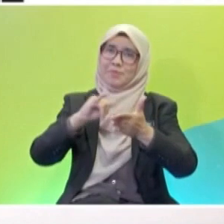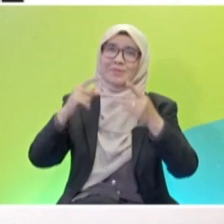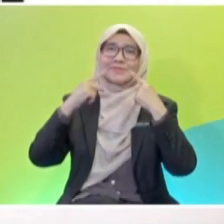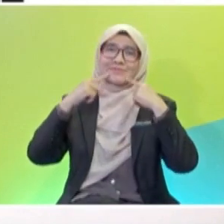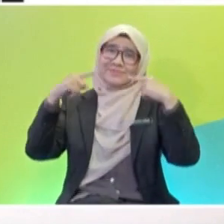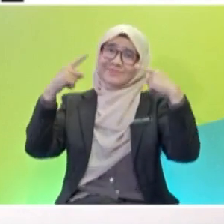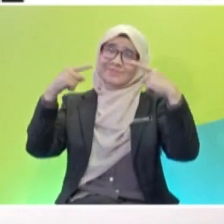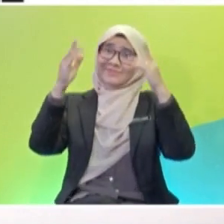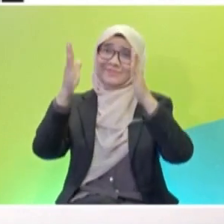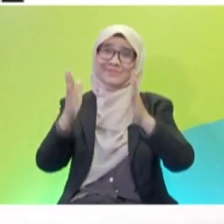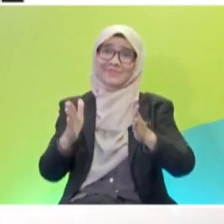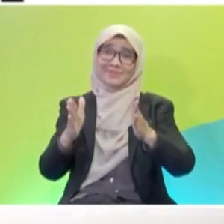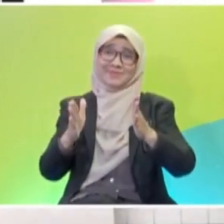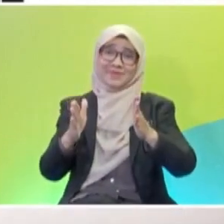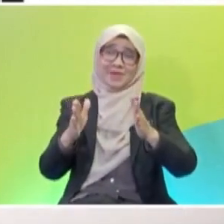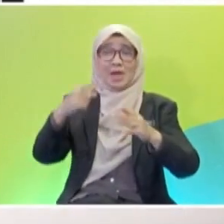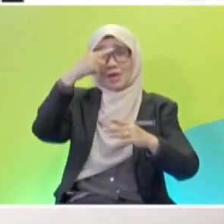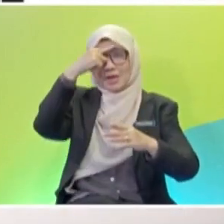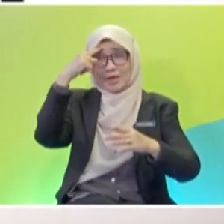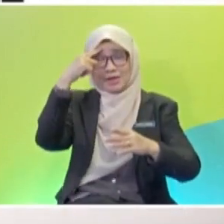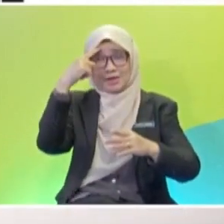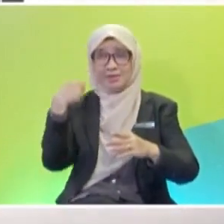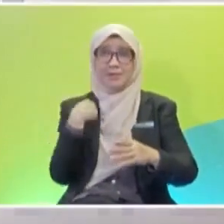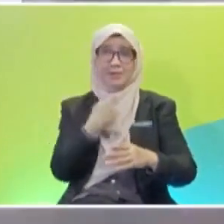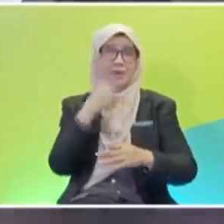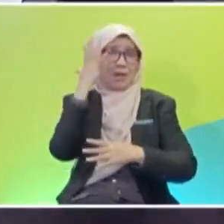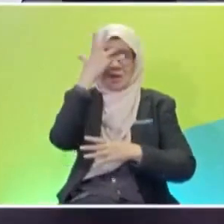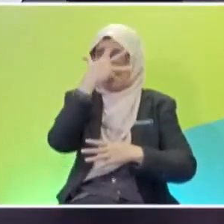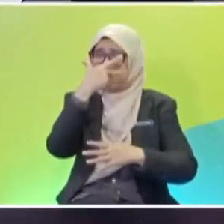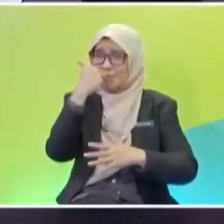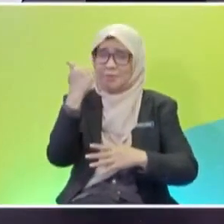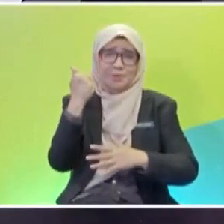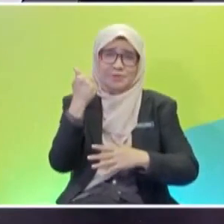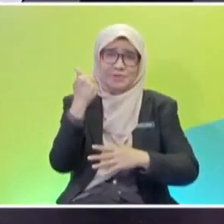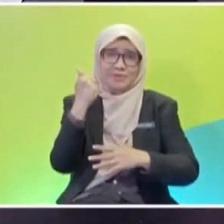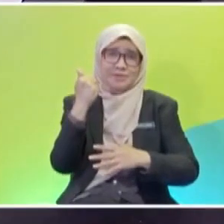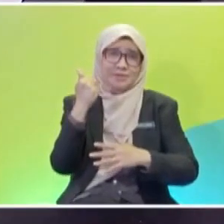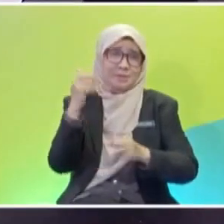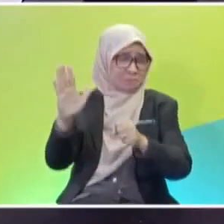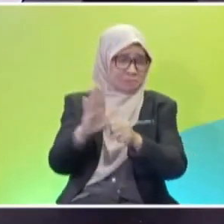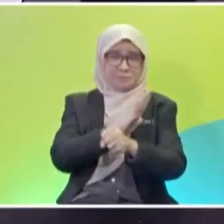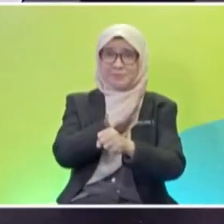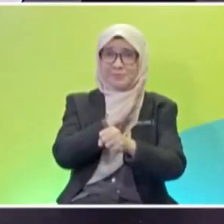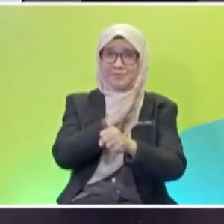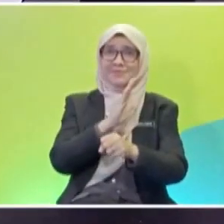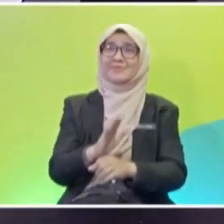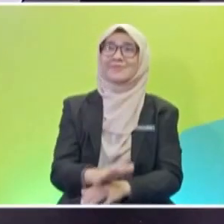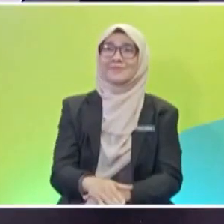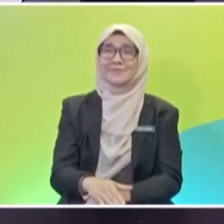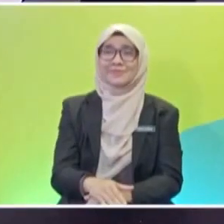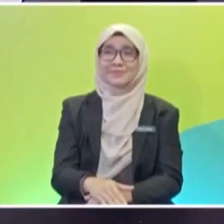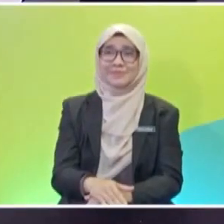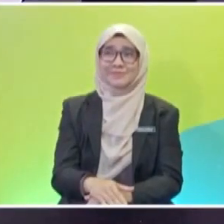Oh, that's a very nice answer. That's a very good answer. Thank mm-hmm. you very much for that. Okay, what about you, Xuanlin? Are you influenced in any way